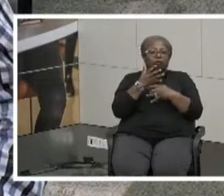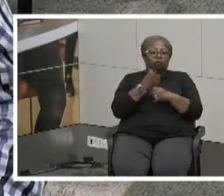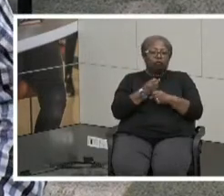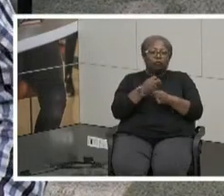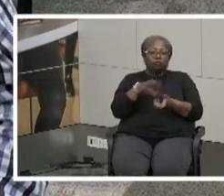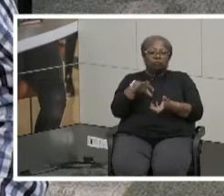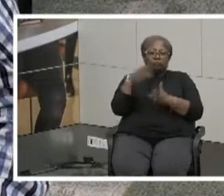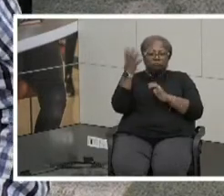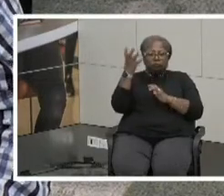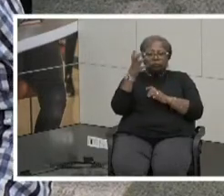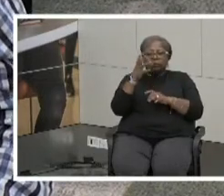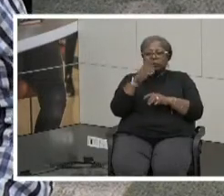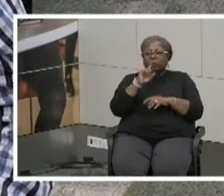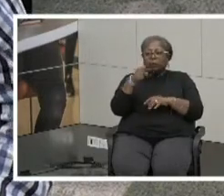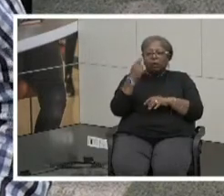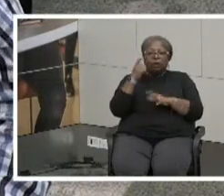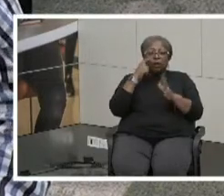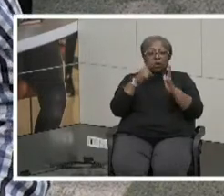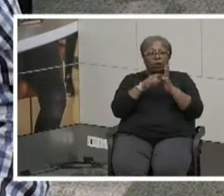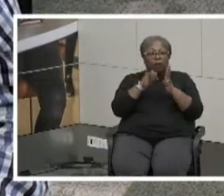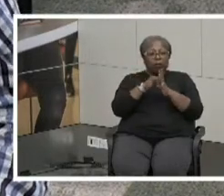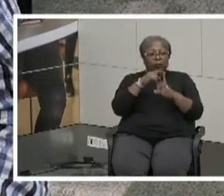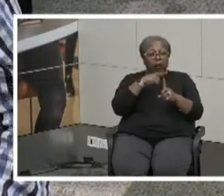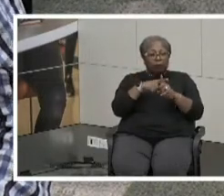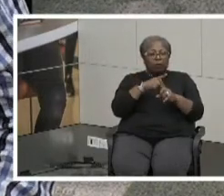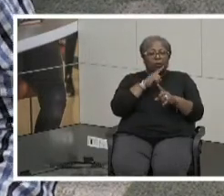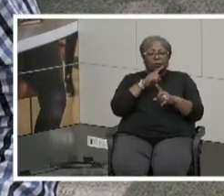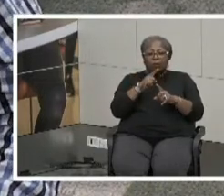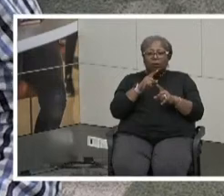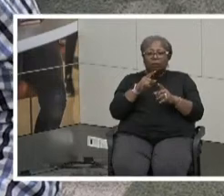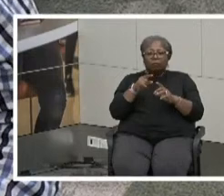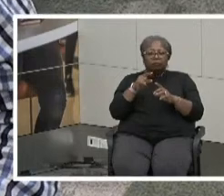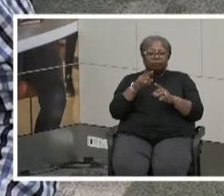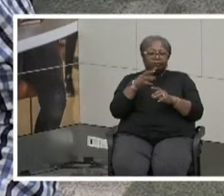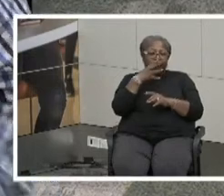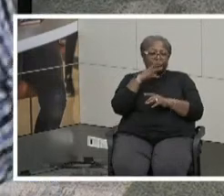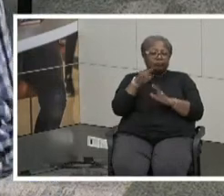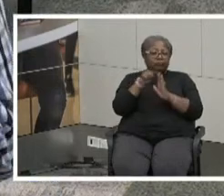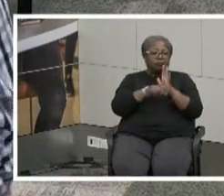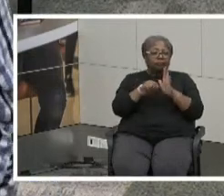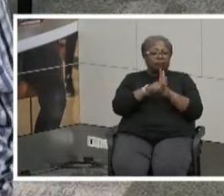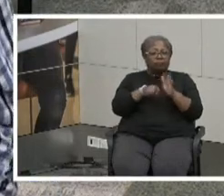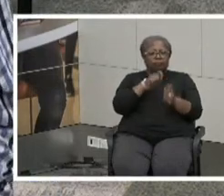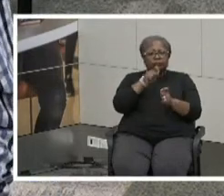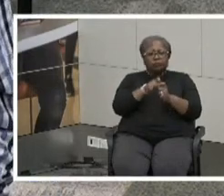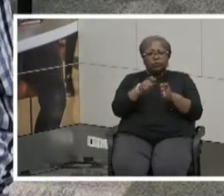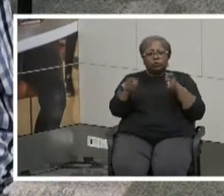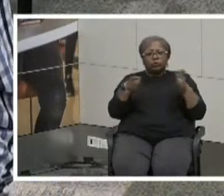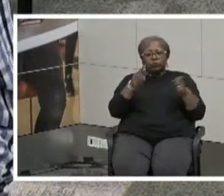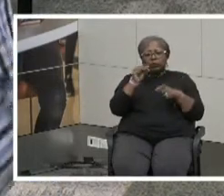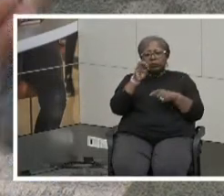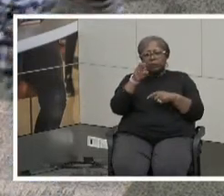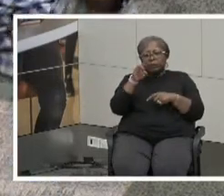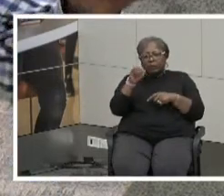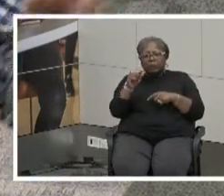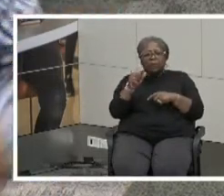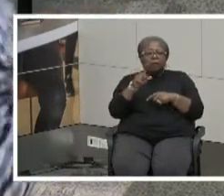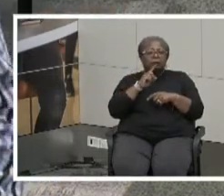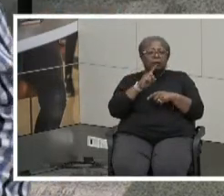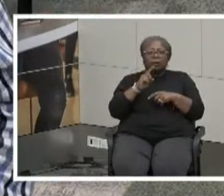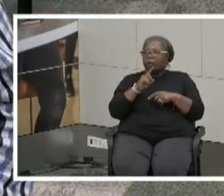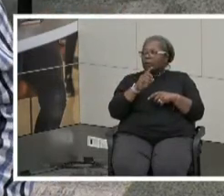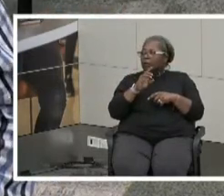eroded only acknowledging positive while severely downplaying negative details controlling media historical revisionism